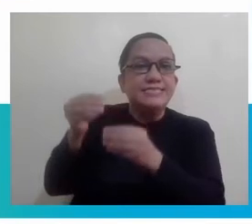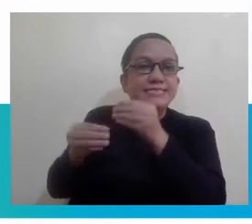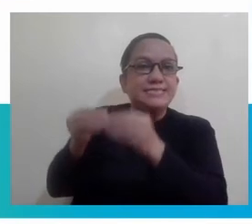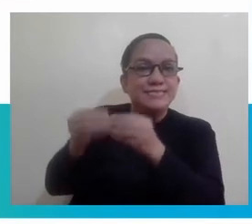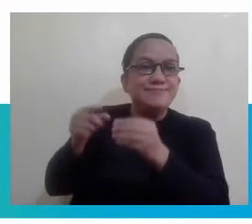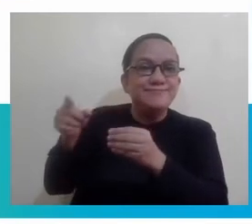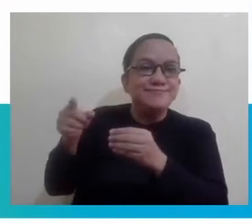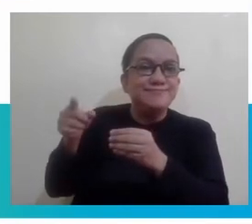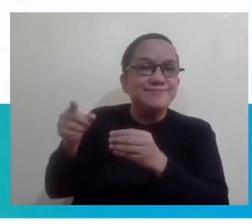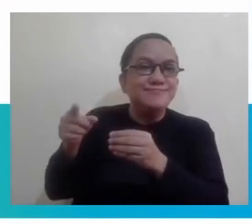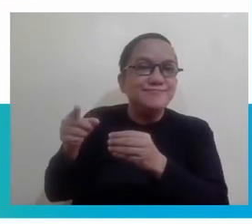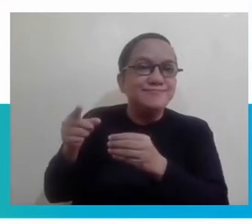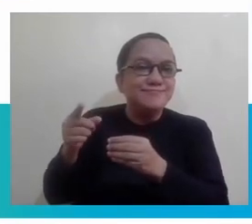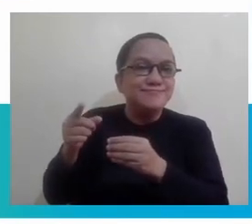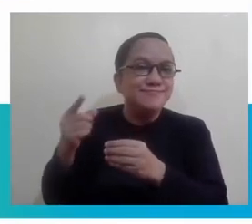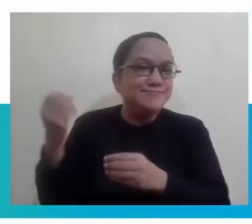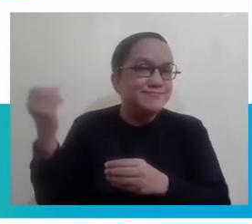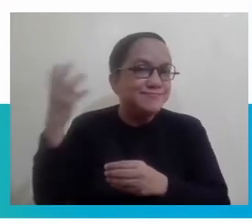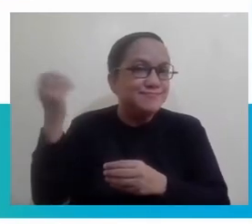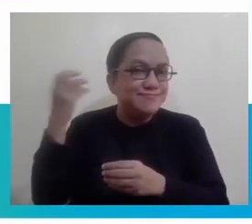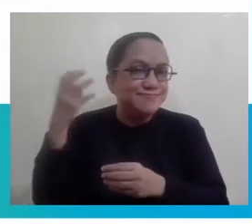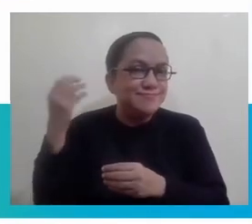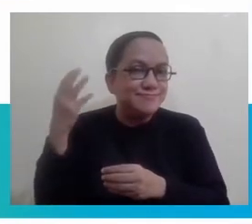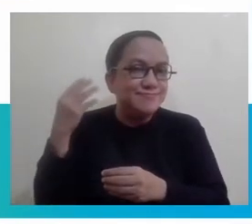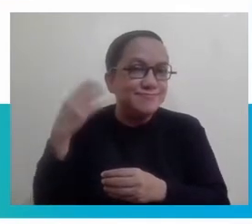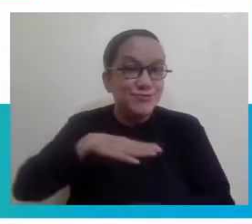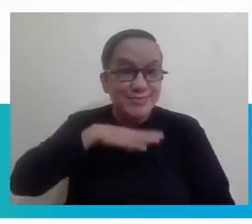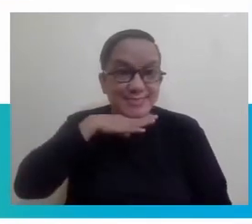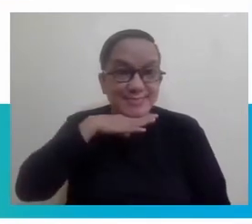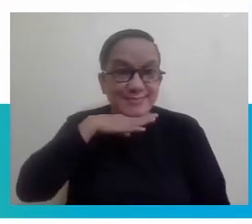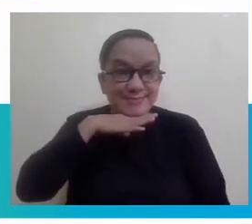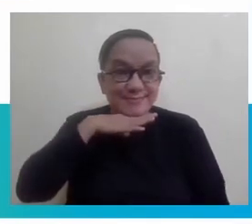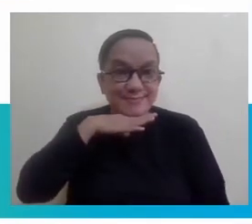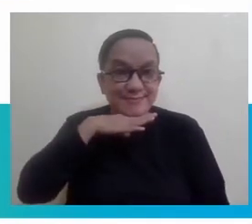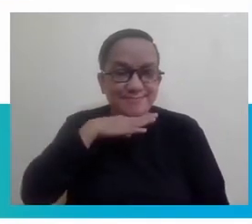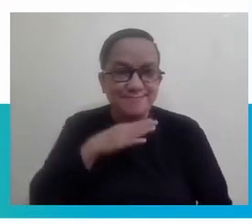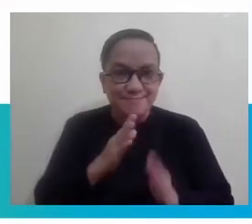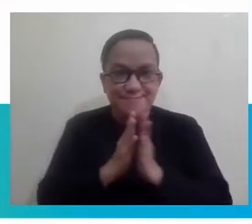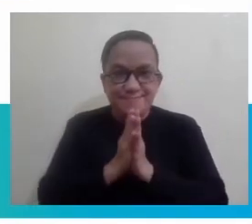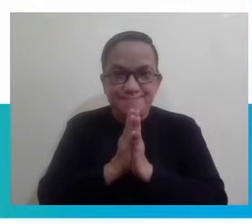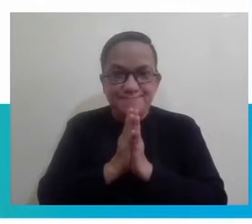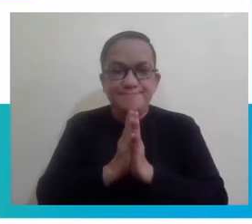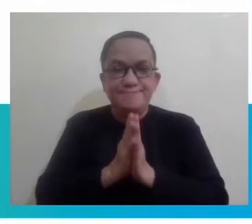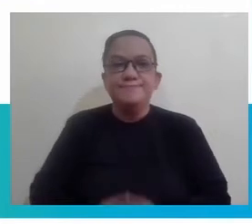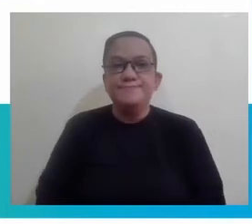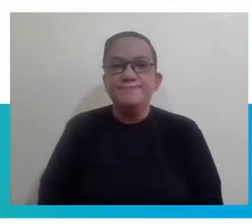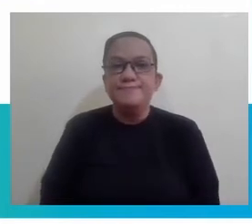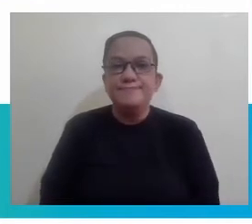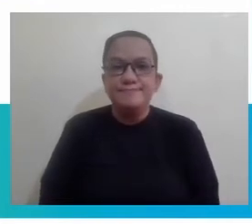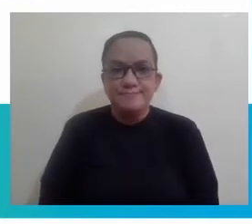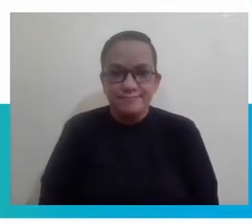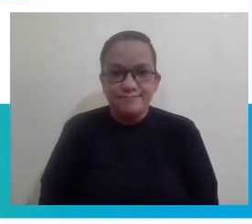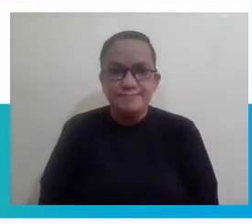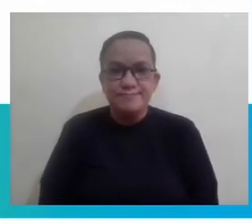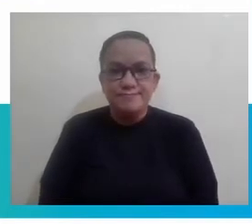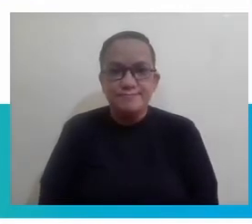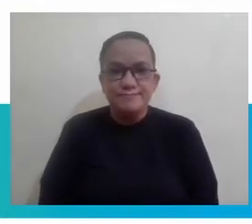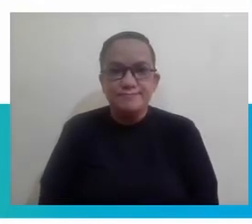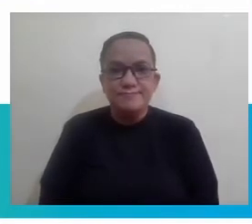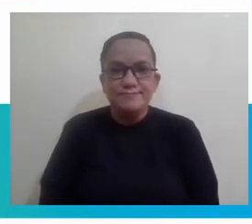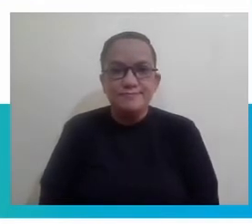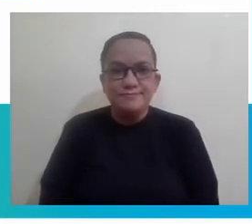stories spread across the Pacific, and in Fiji alone, we now